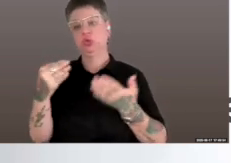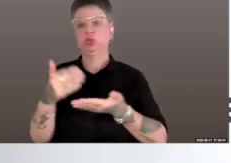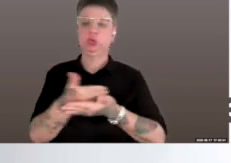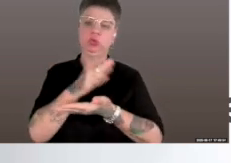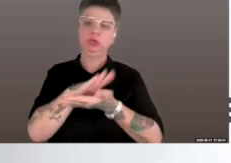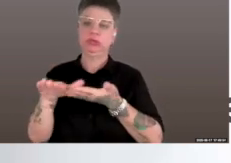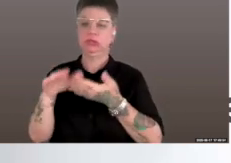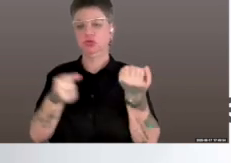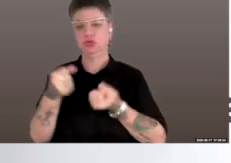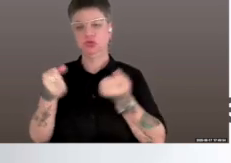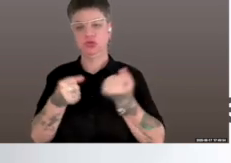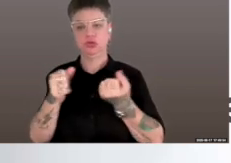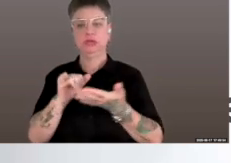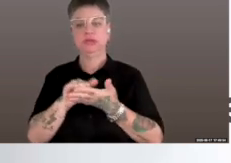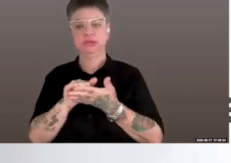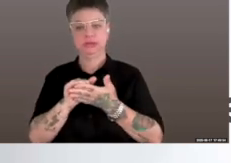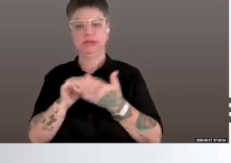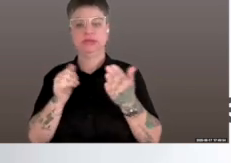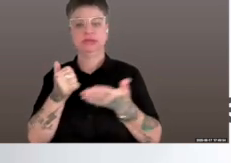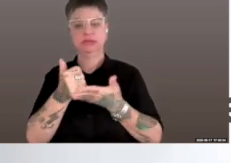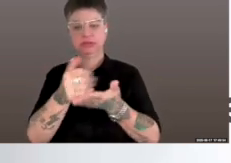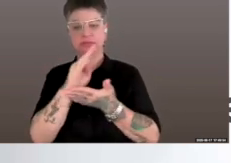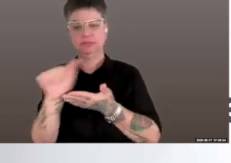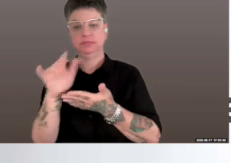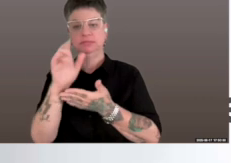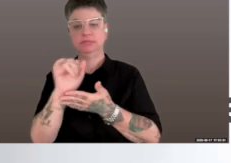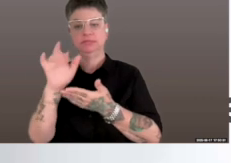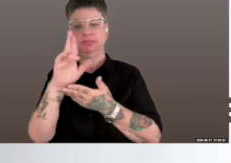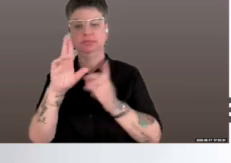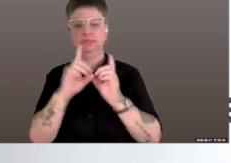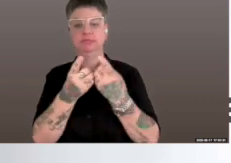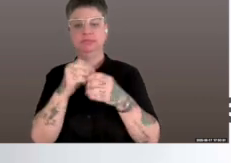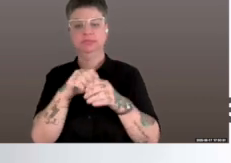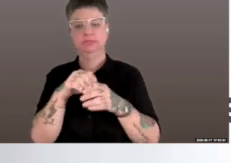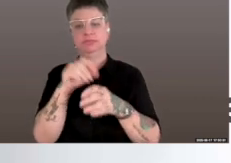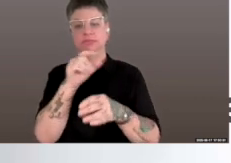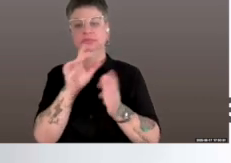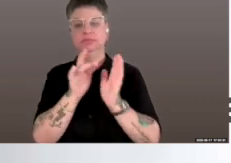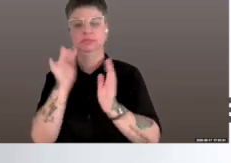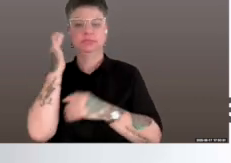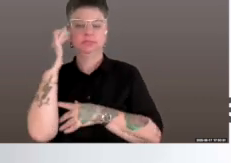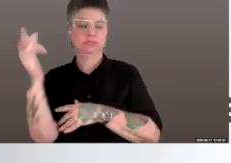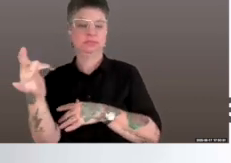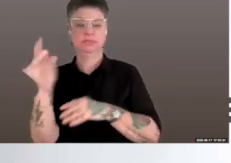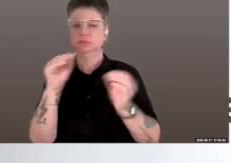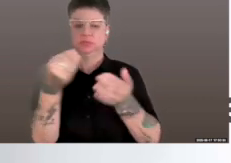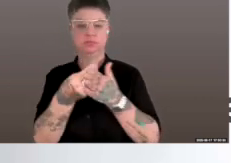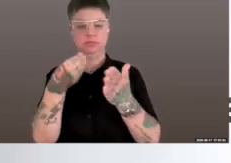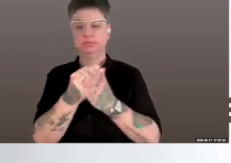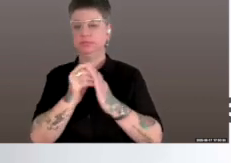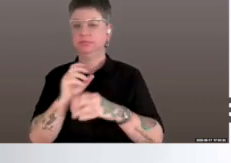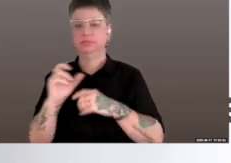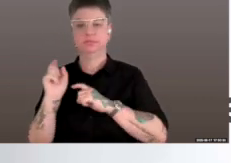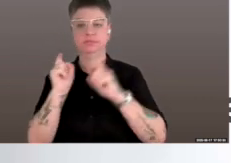a used zero-emission vehicle or a near-zero-emission vehicle, which is also known as a plug-in hybrid, by providing a rebate